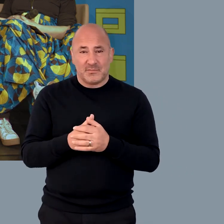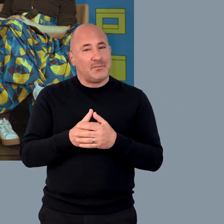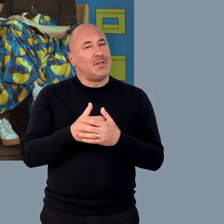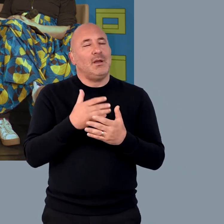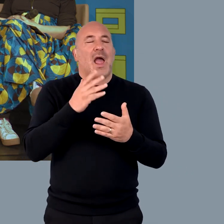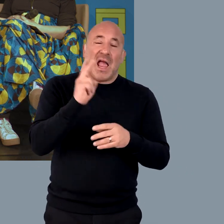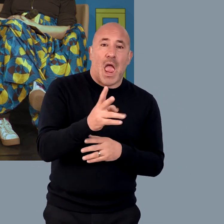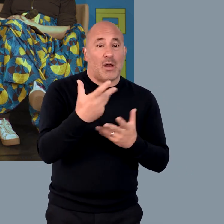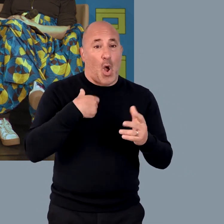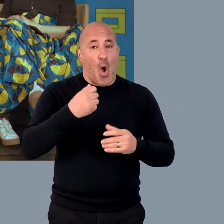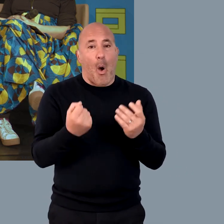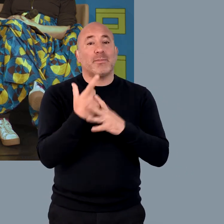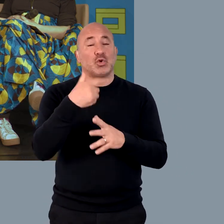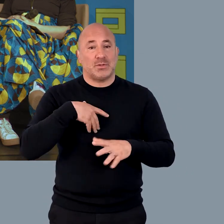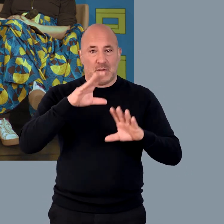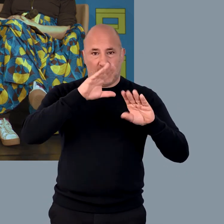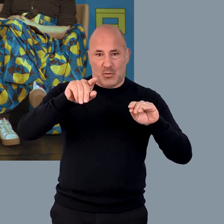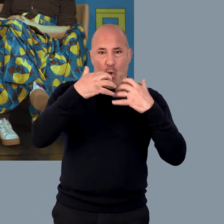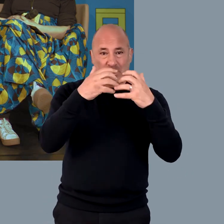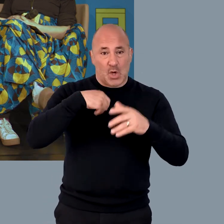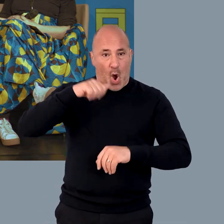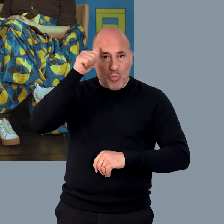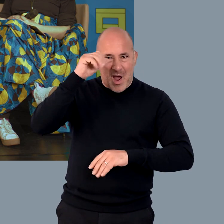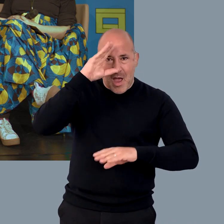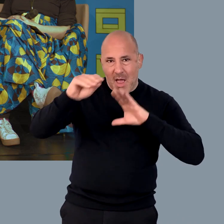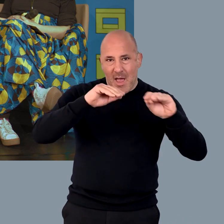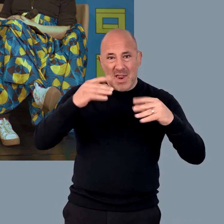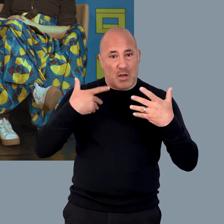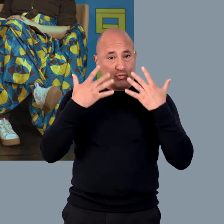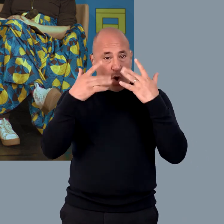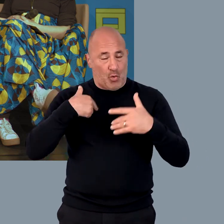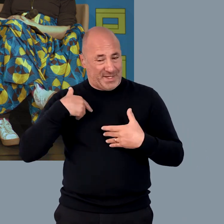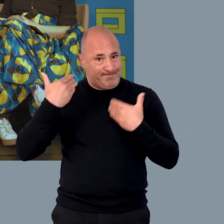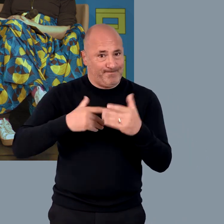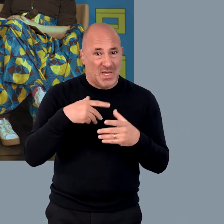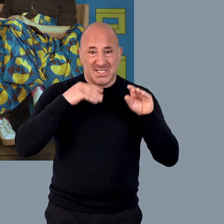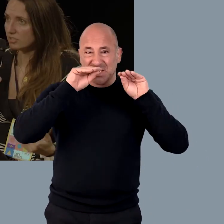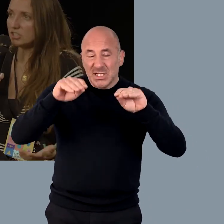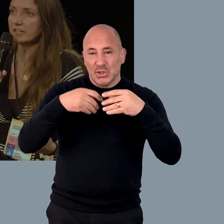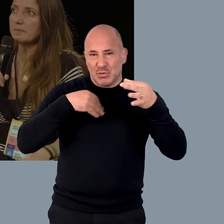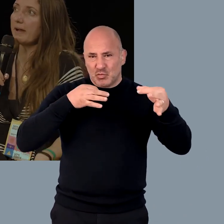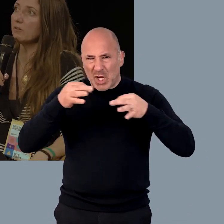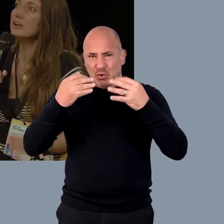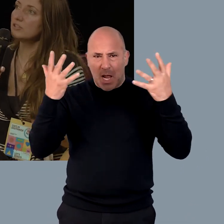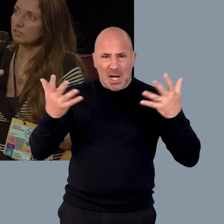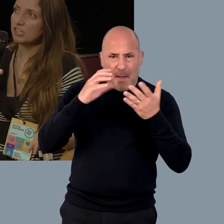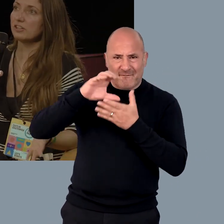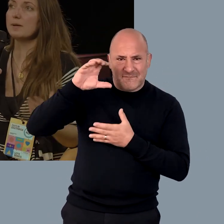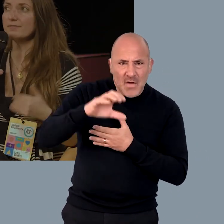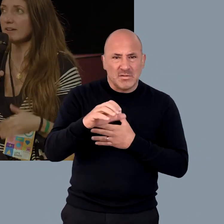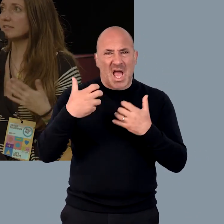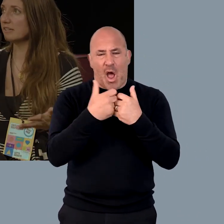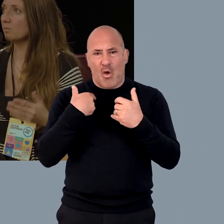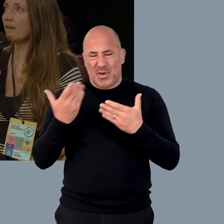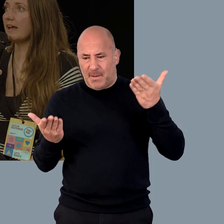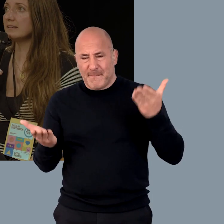And once again, this is a great opportunity to build awareness with your audiences by showcasing what you're doing and teaching them about strategic